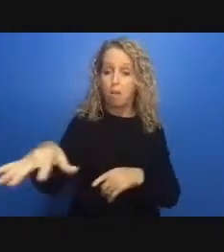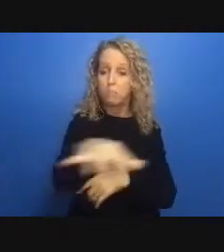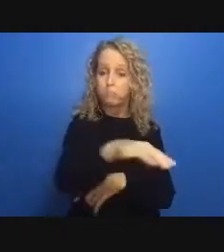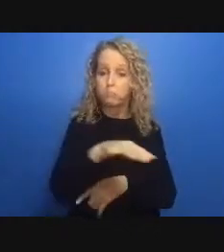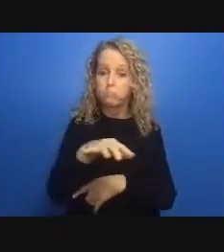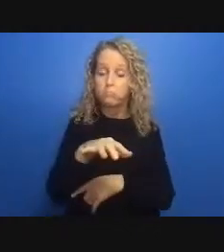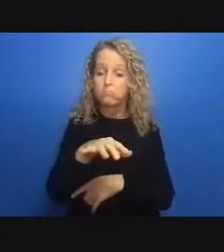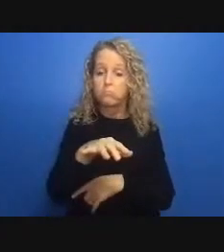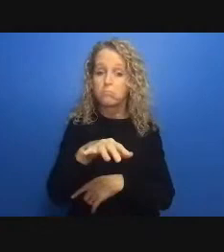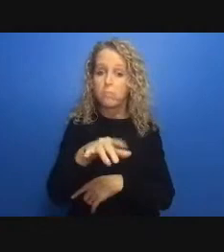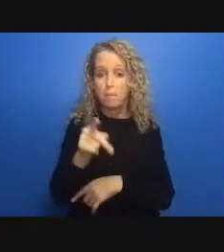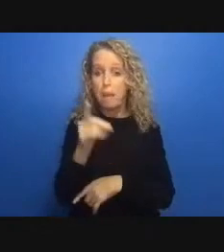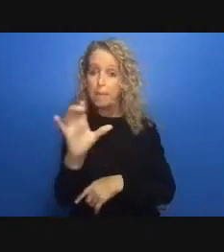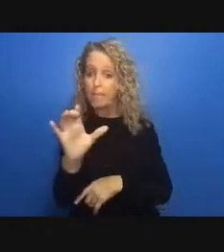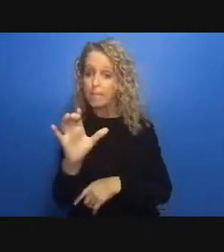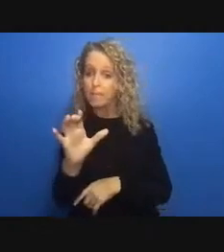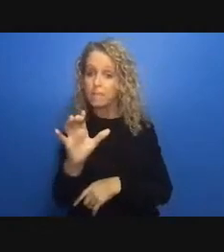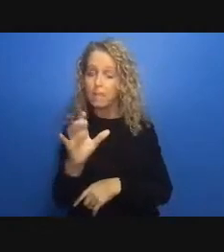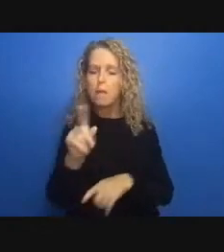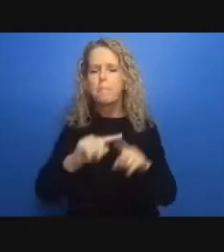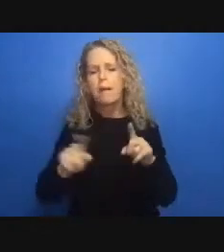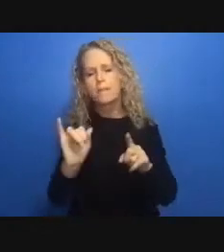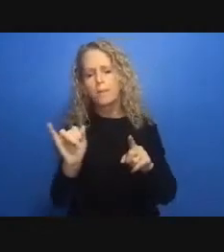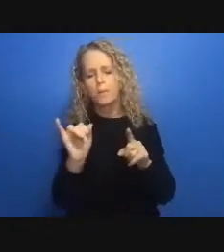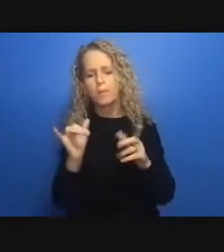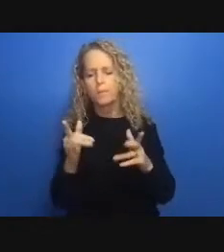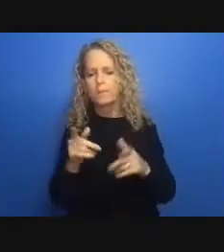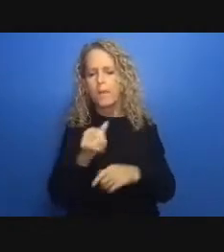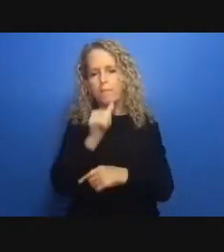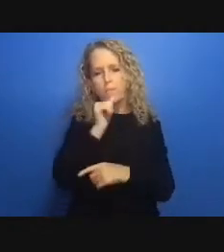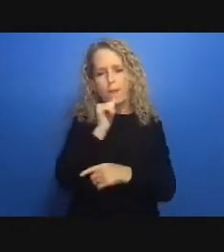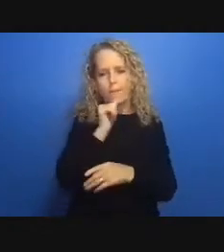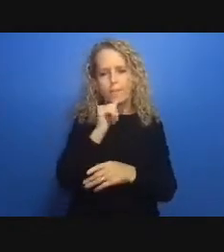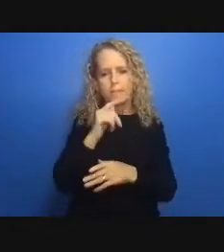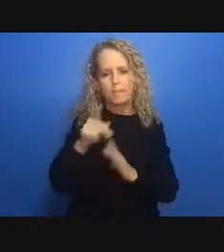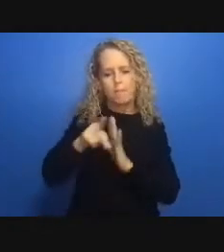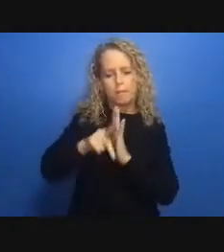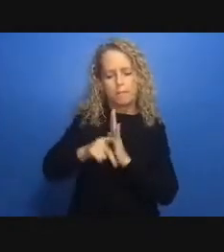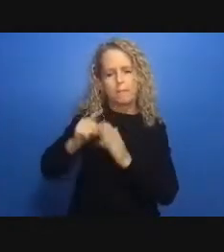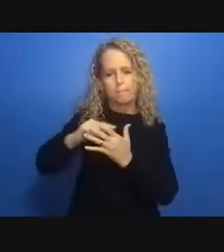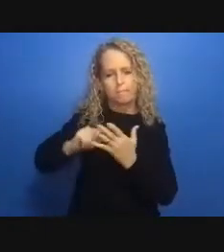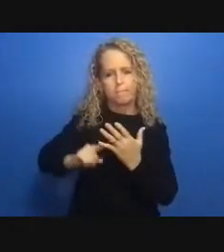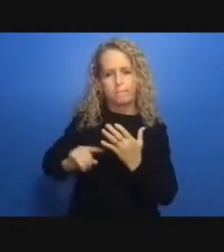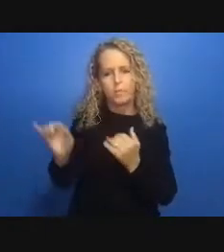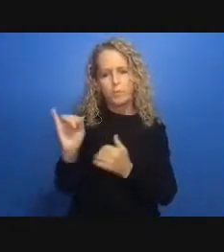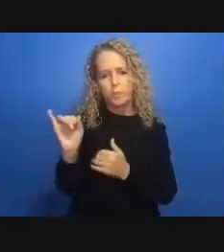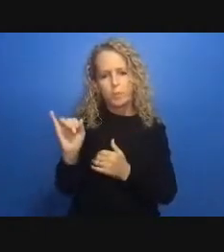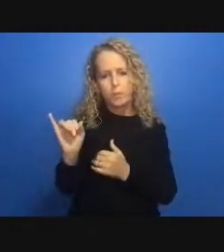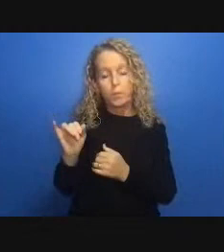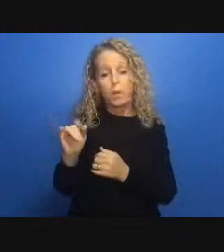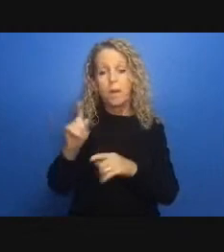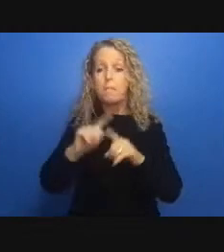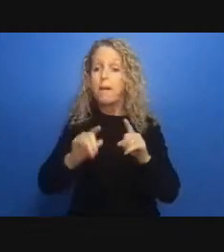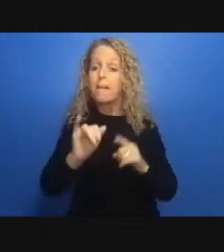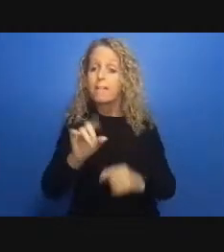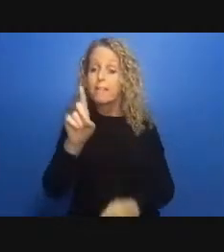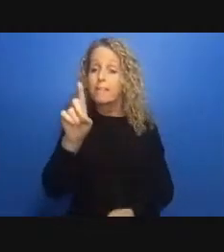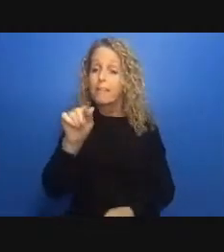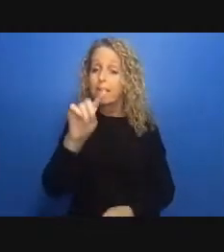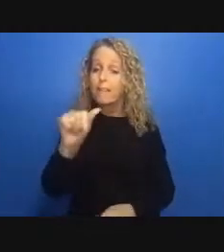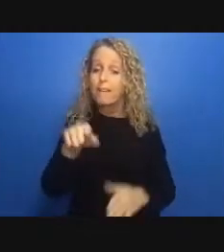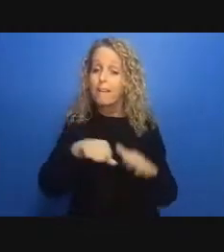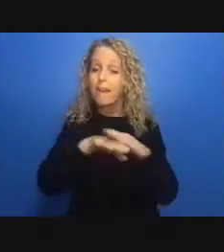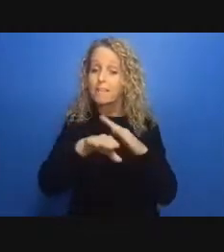privacy preserving techniques, and the data access is only constrained if